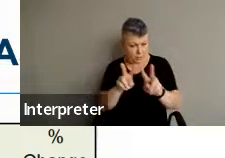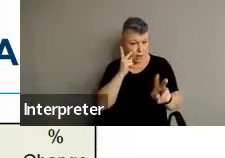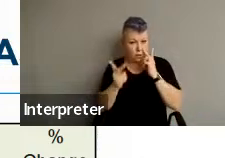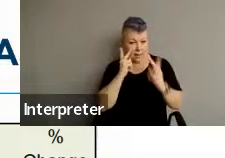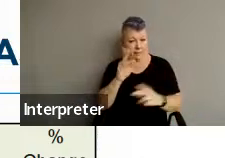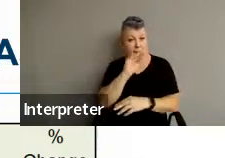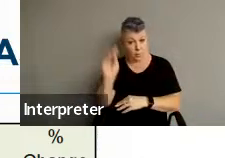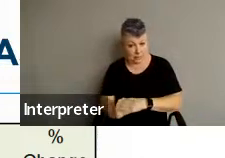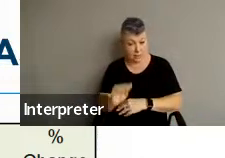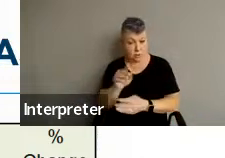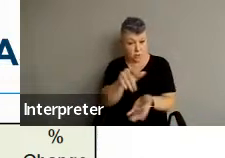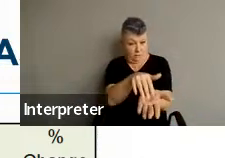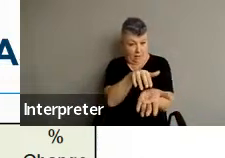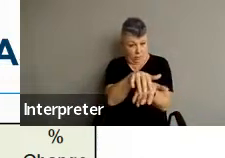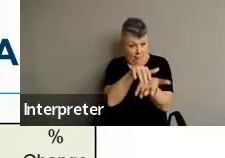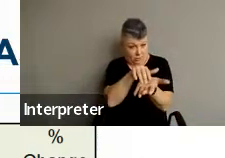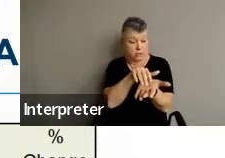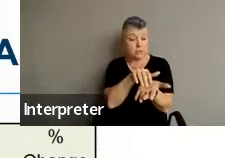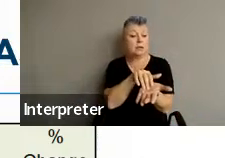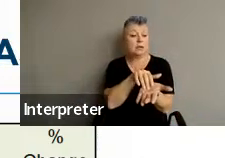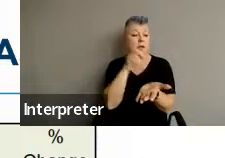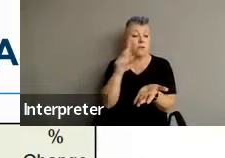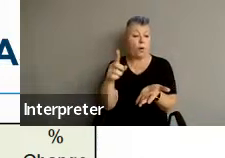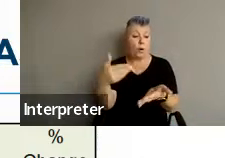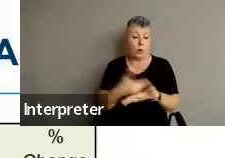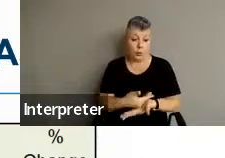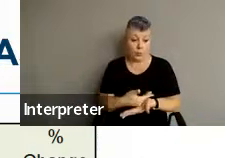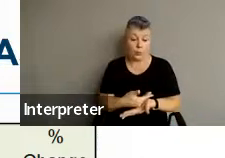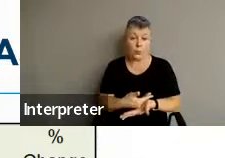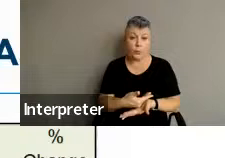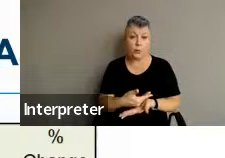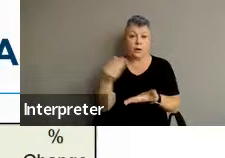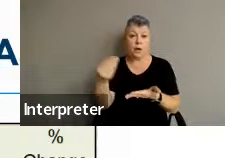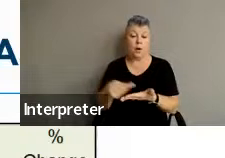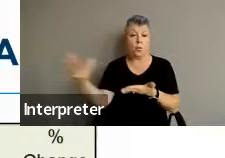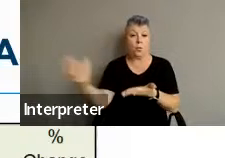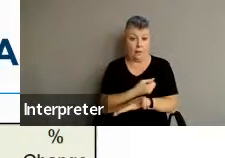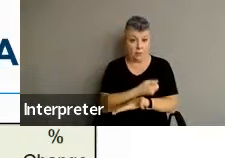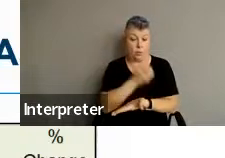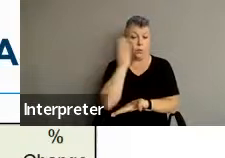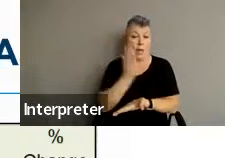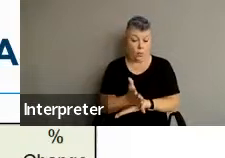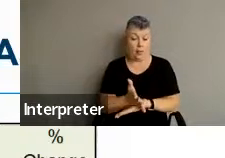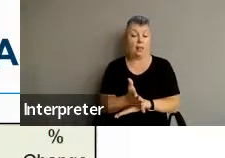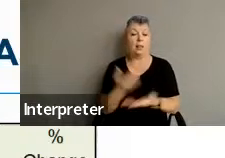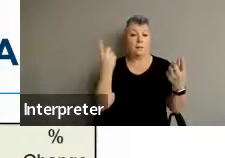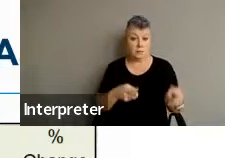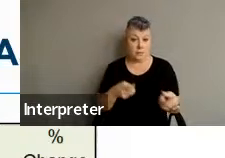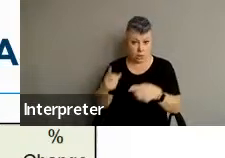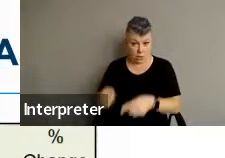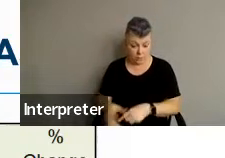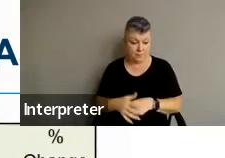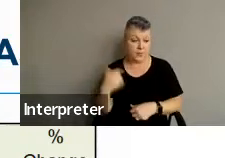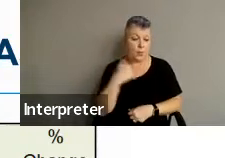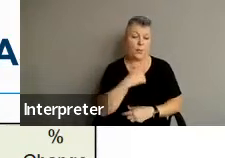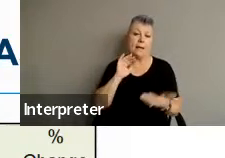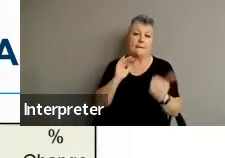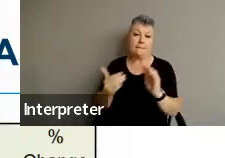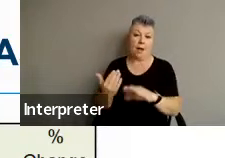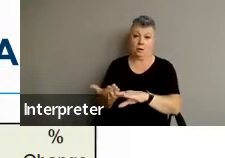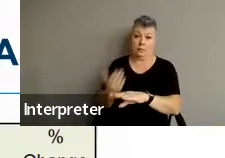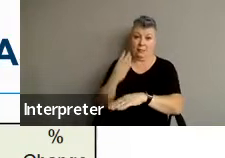calculation for our new revenue that's going to be generated. So you can see that we compare our prior